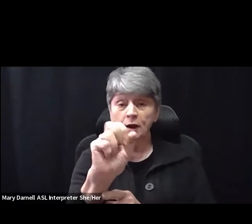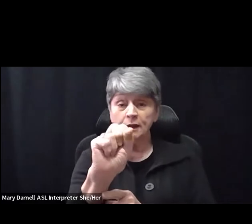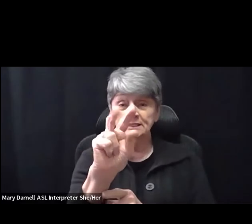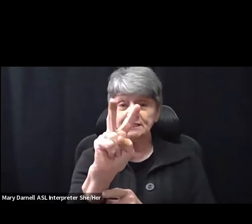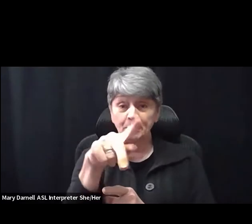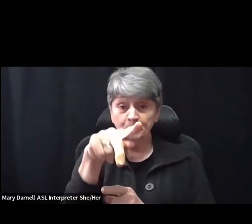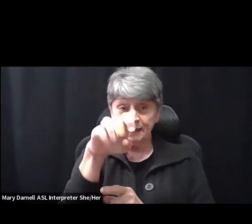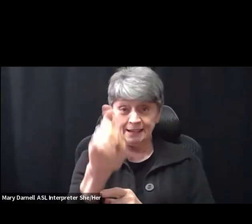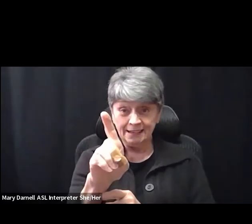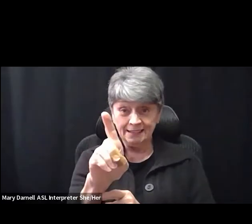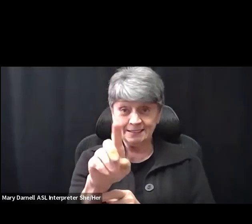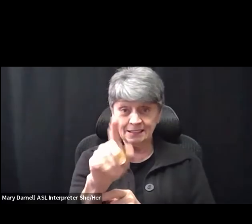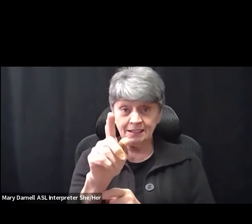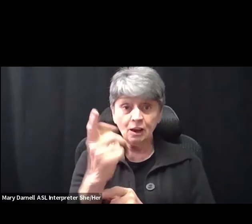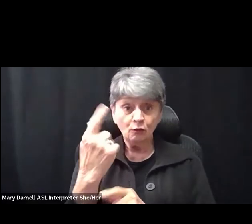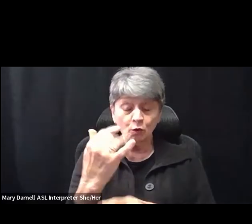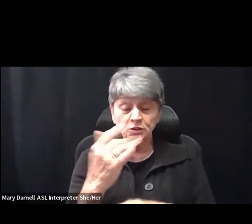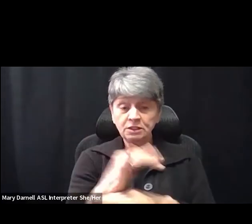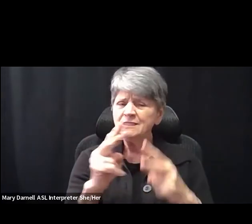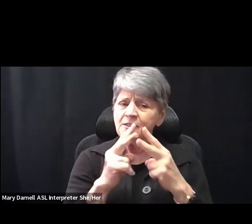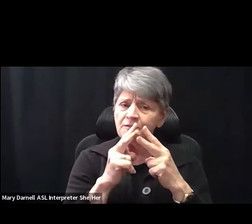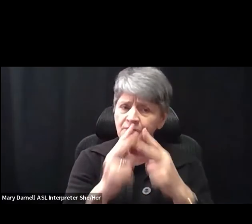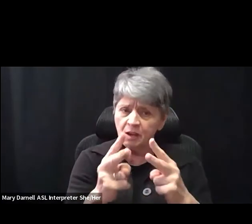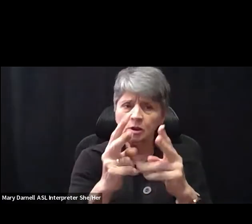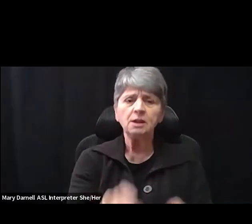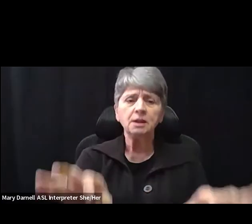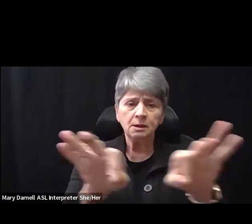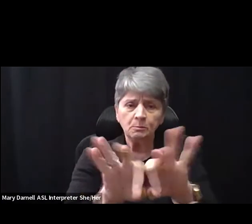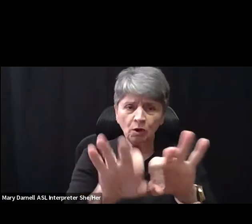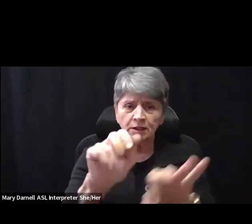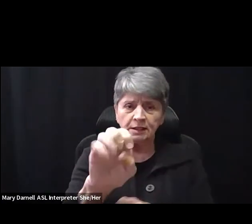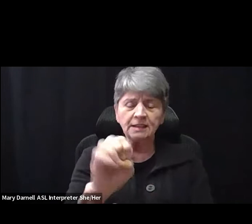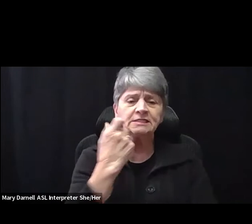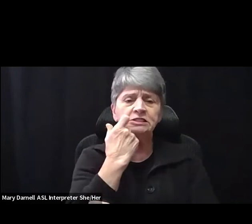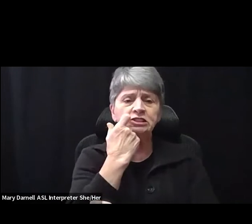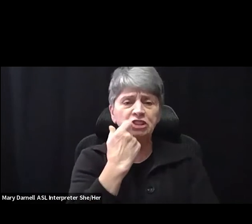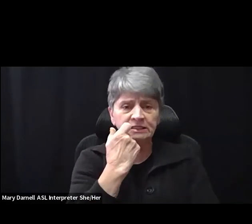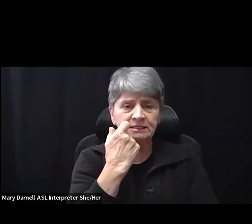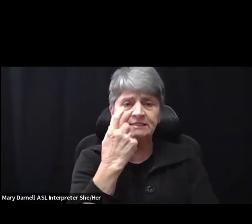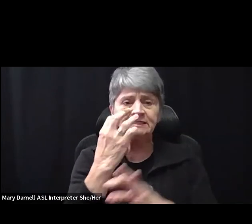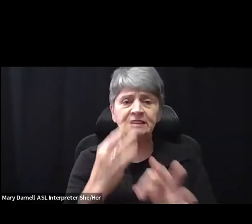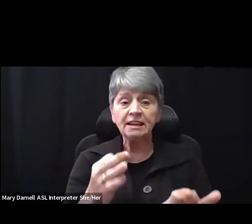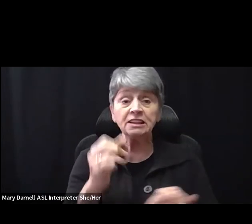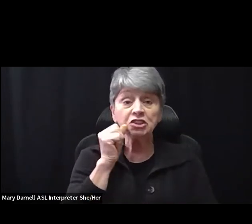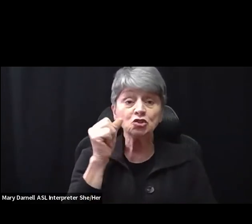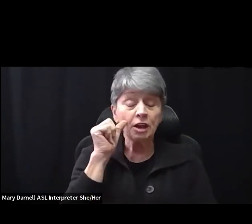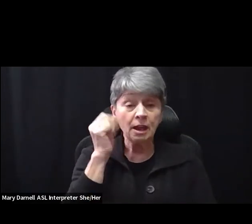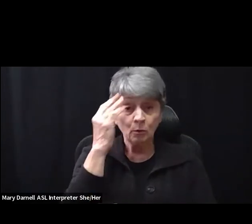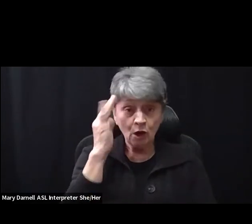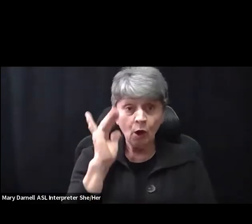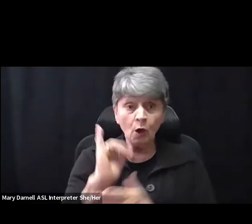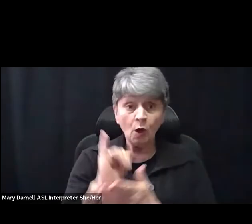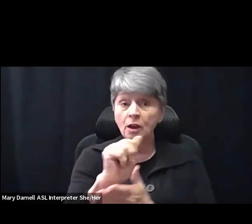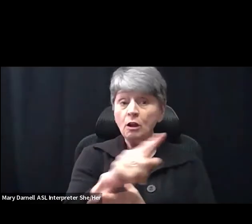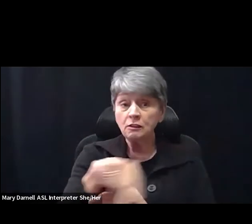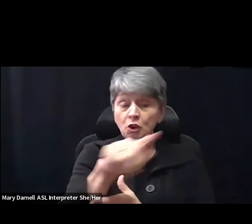because a very important case was just decided yesterday. We know you're all eager to hear about it from